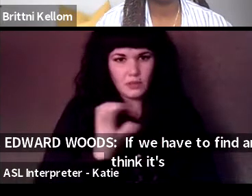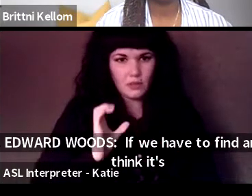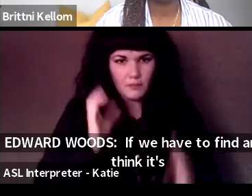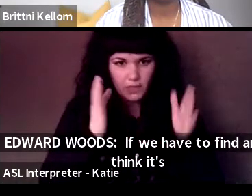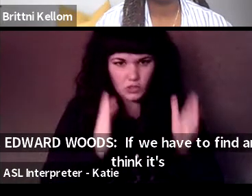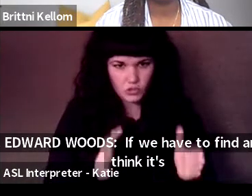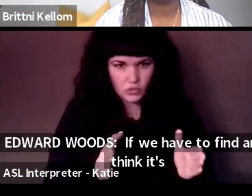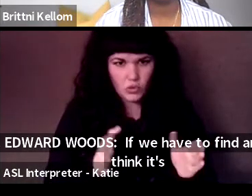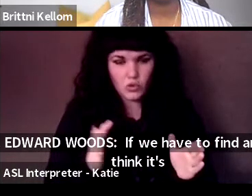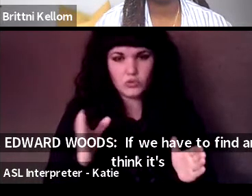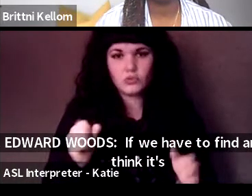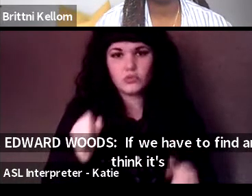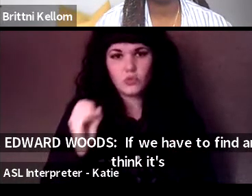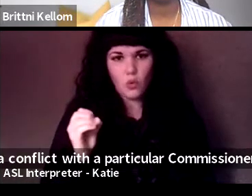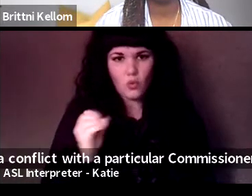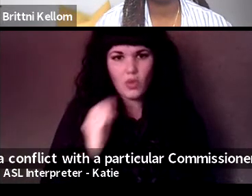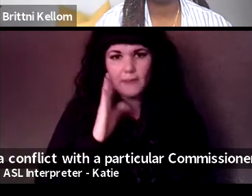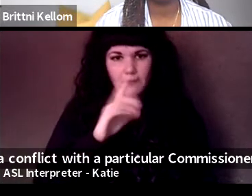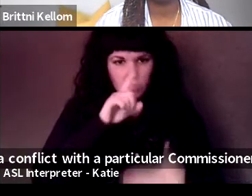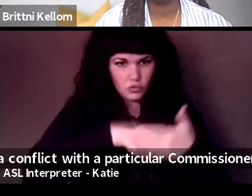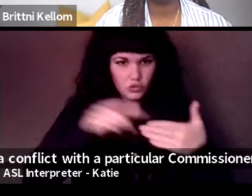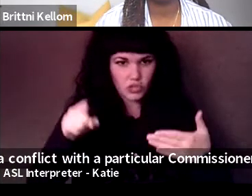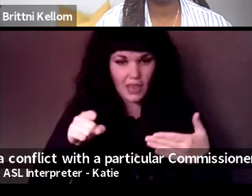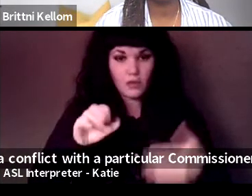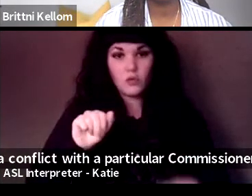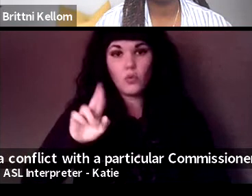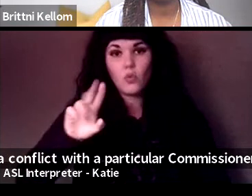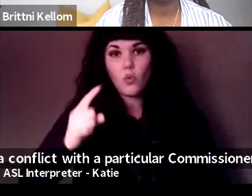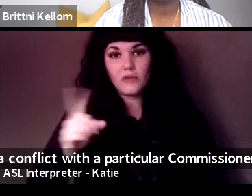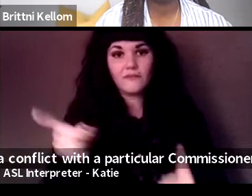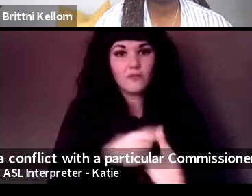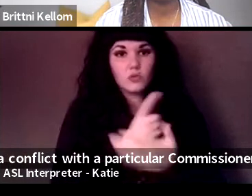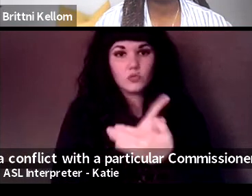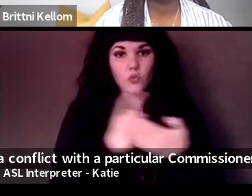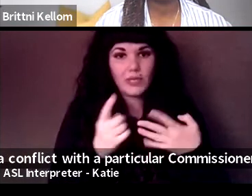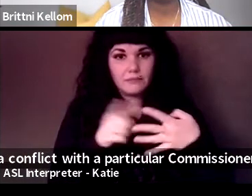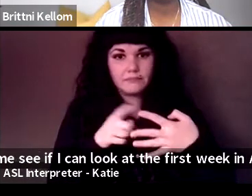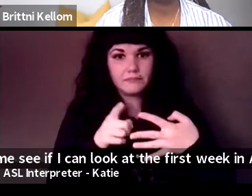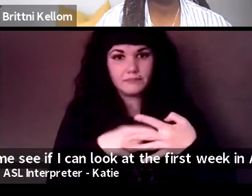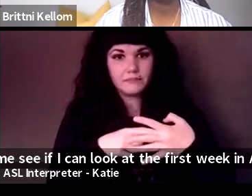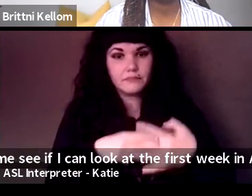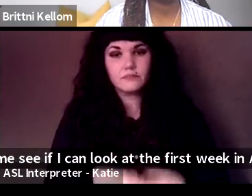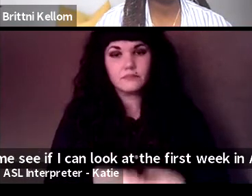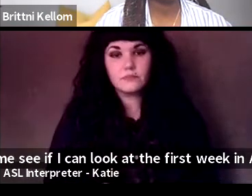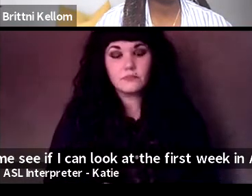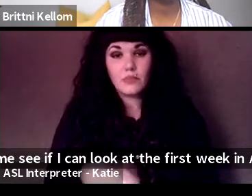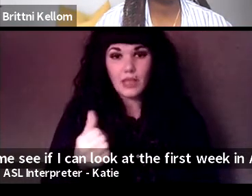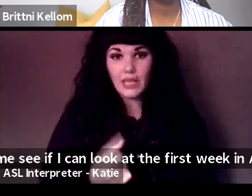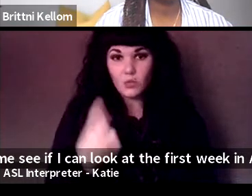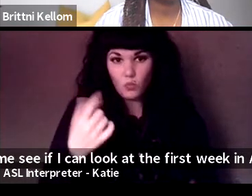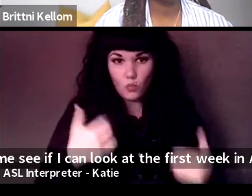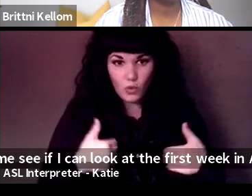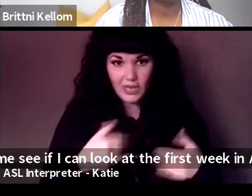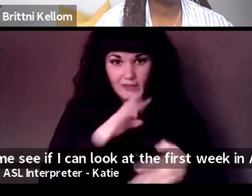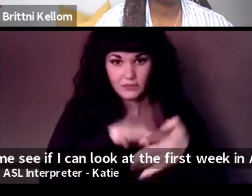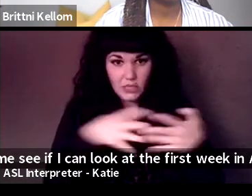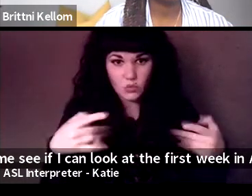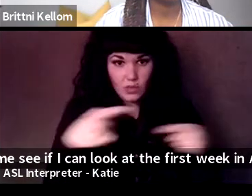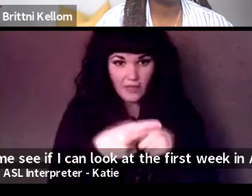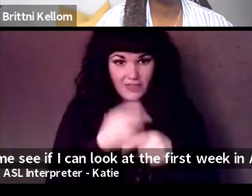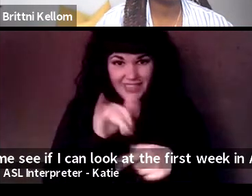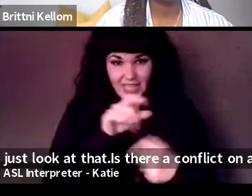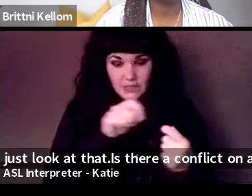I can look at the first week in August. Let's just look at that. Is there a conflict in anyone's schedule on that particular Thursday